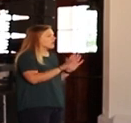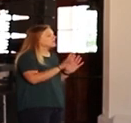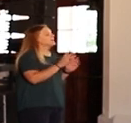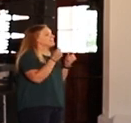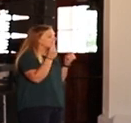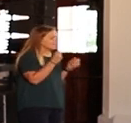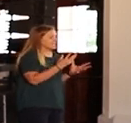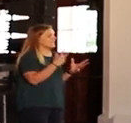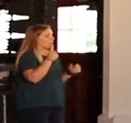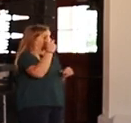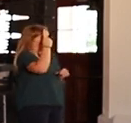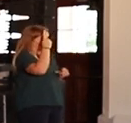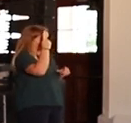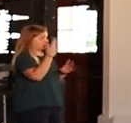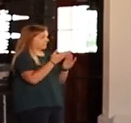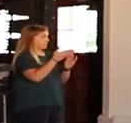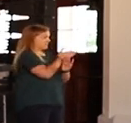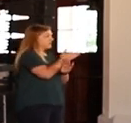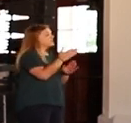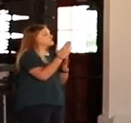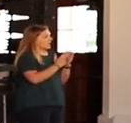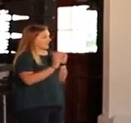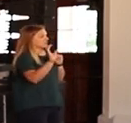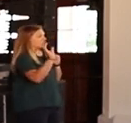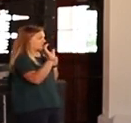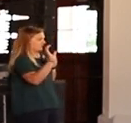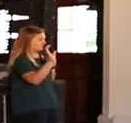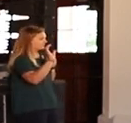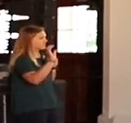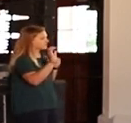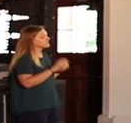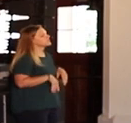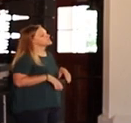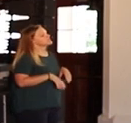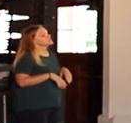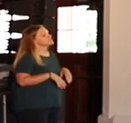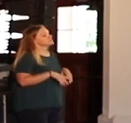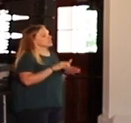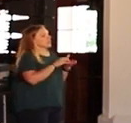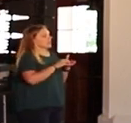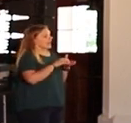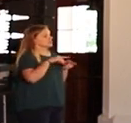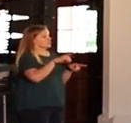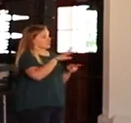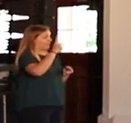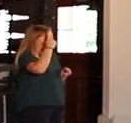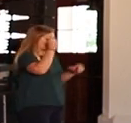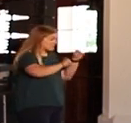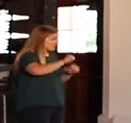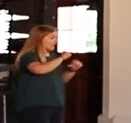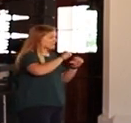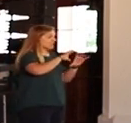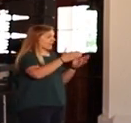Many Scotties are politically progressive, while others are conservative. So that's what makes the debates in your political science